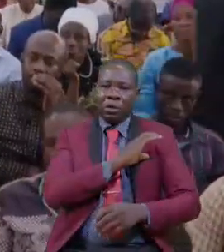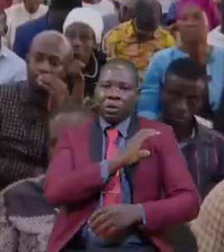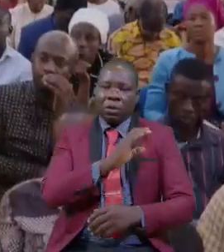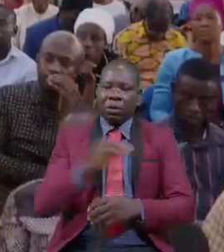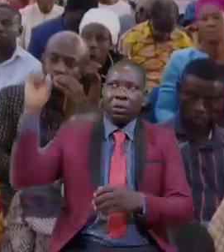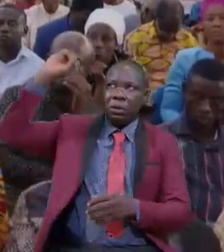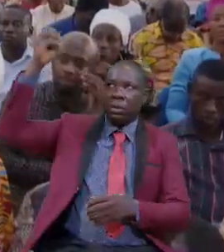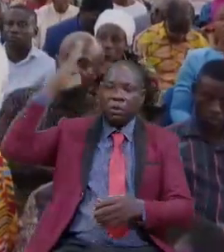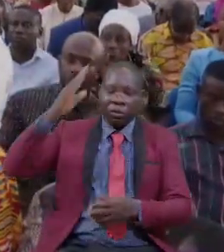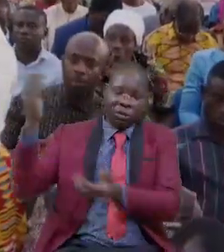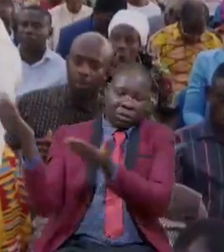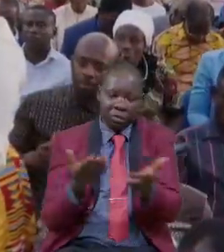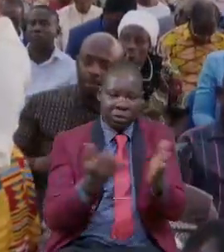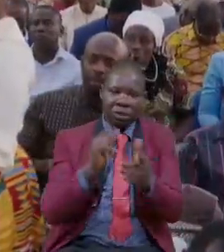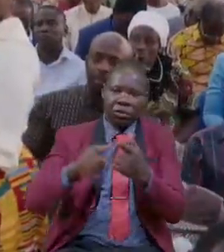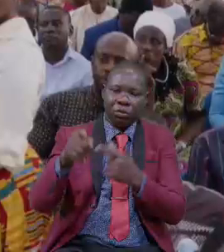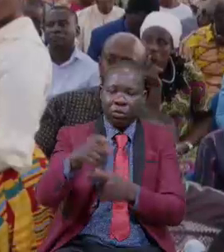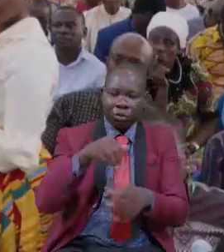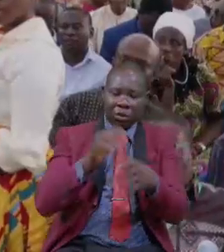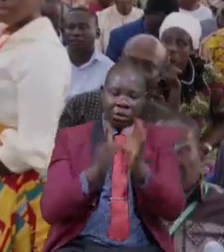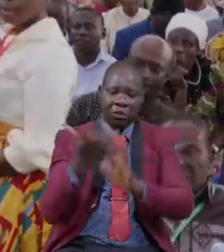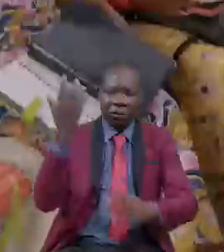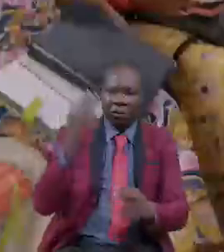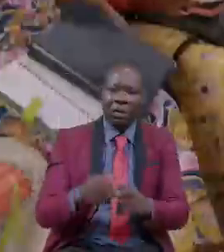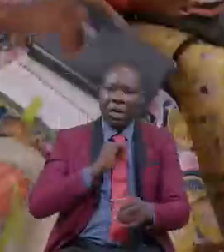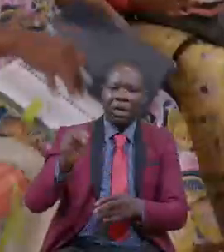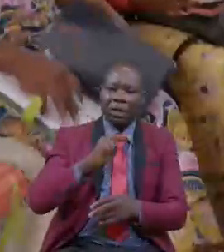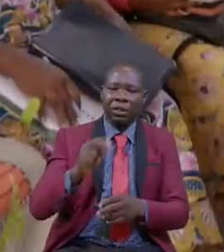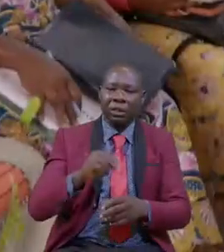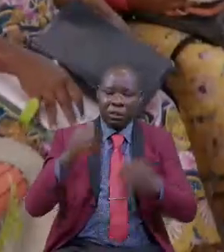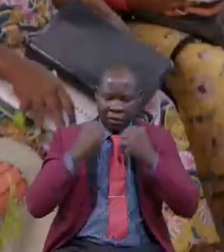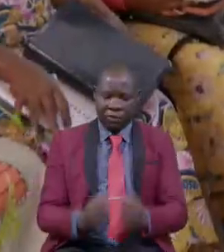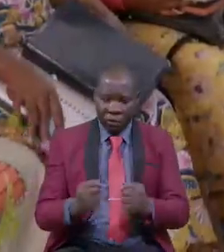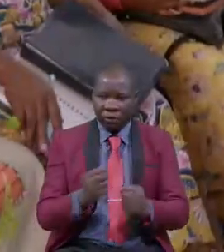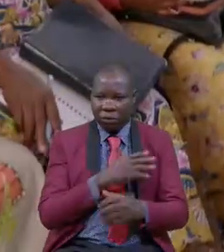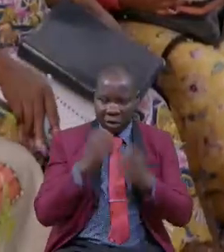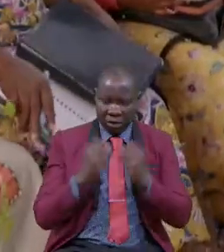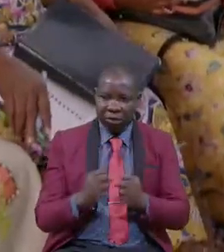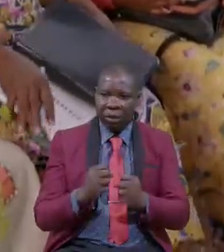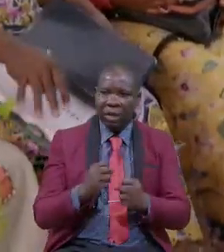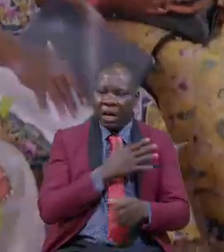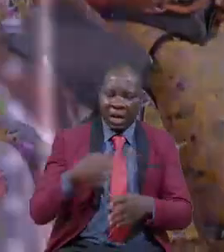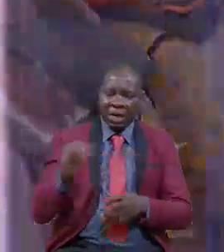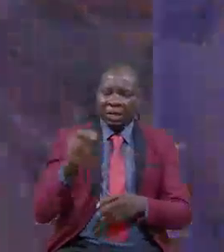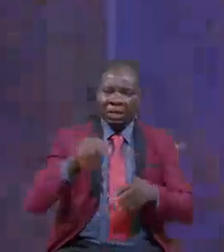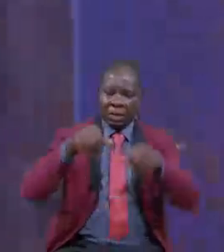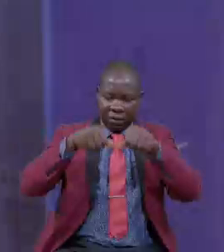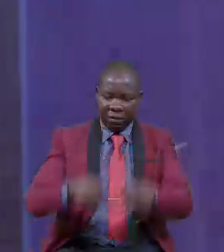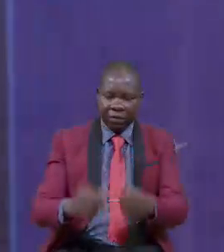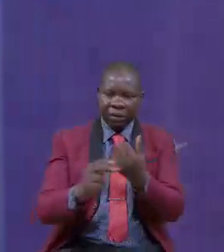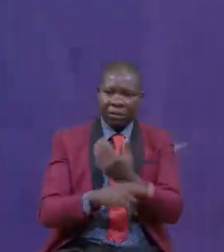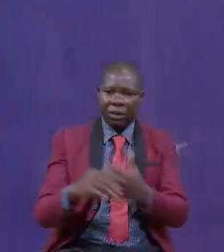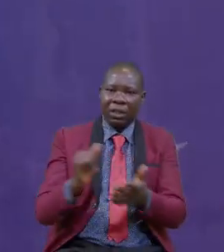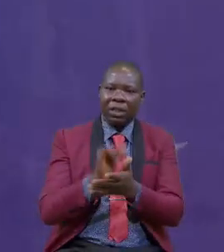and strength. Grace will bring it to you. I need steadfastness, that I stand and